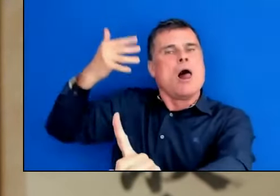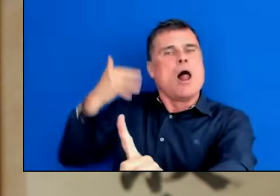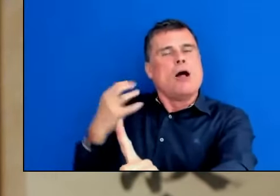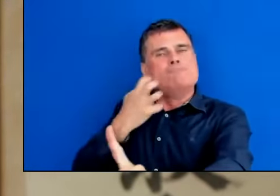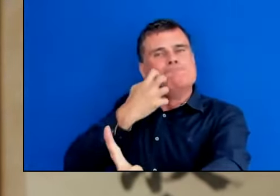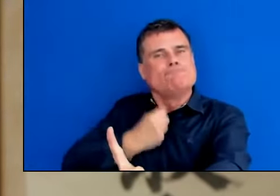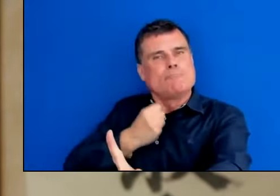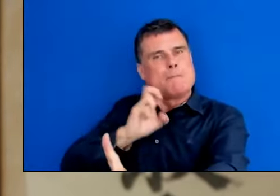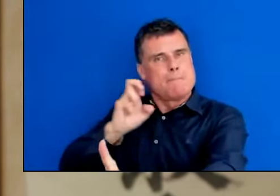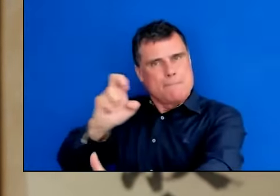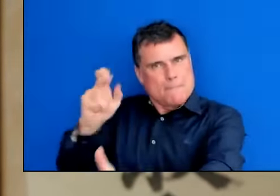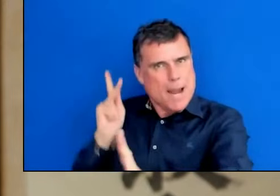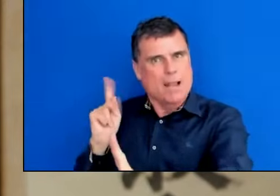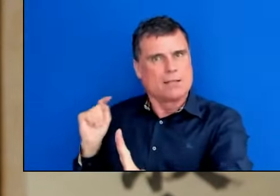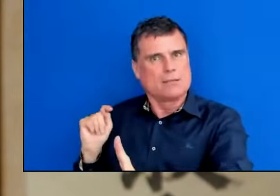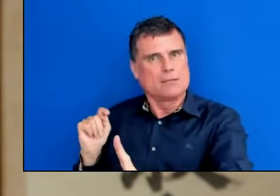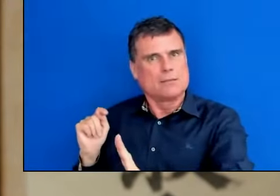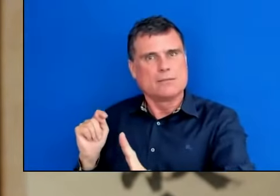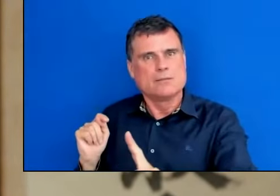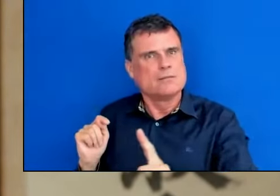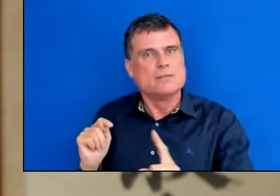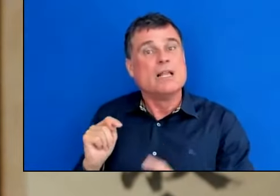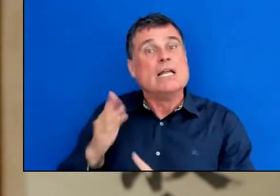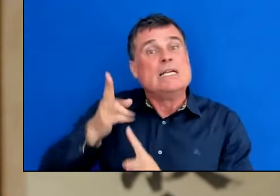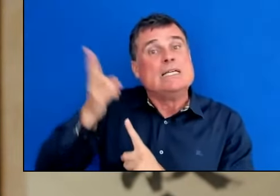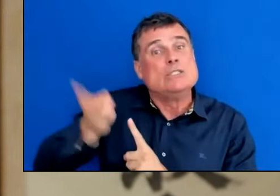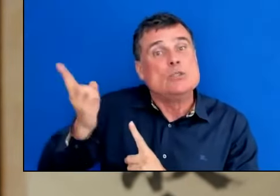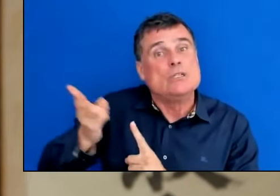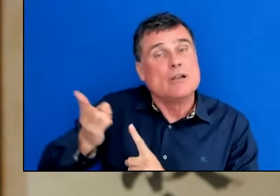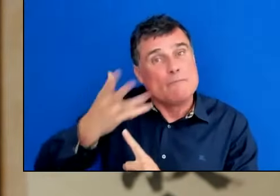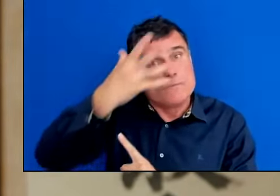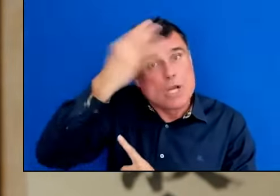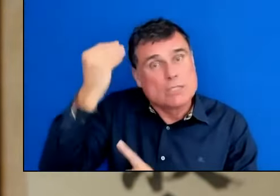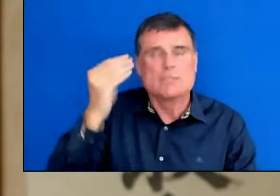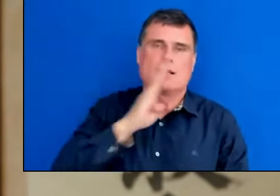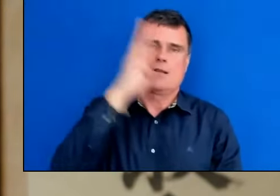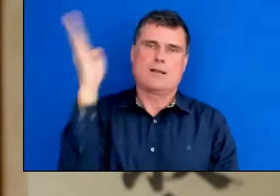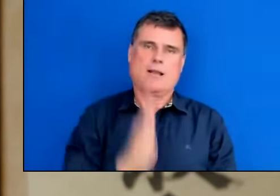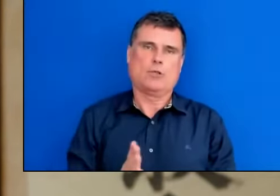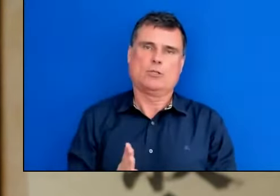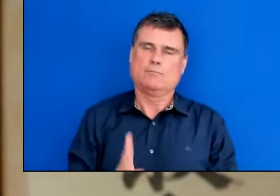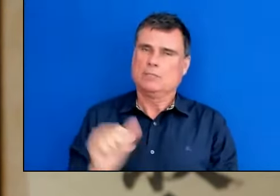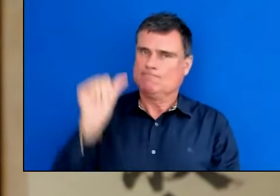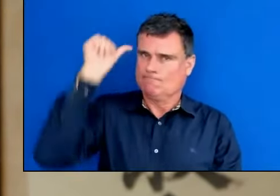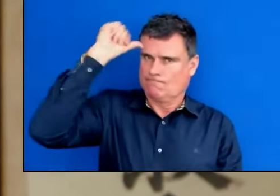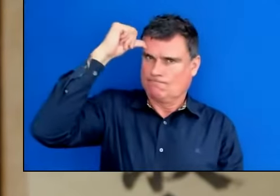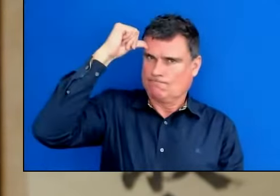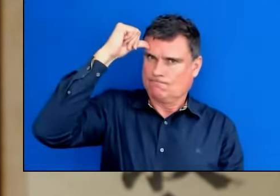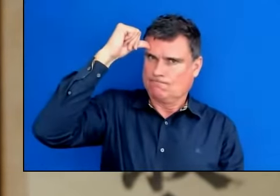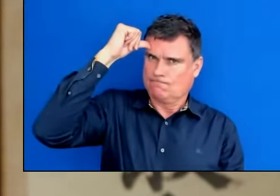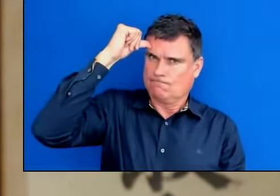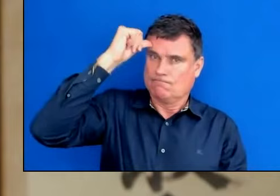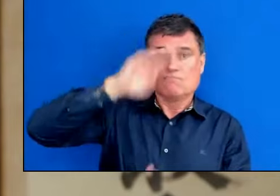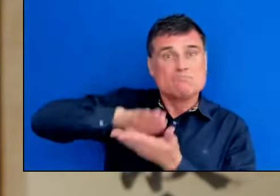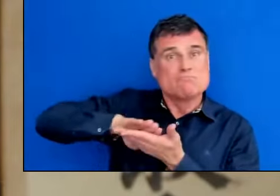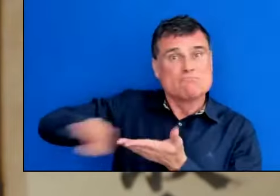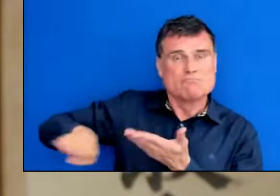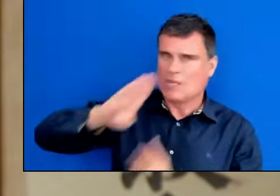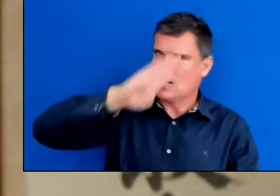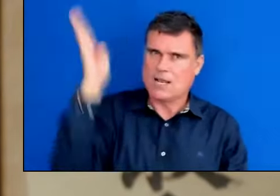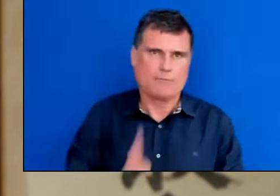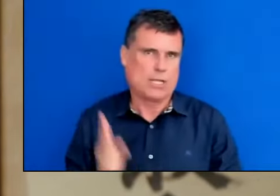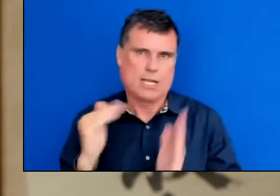this dark chapter and history is never forgotten and is never repeated. Thank you so much.